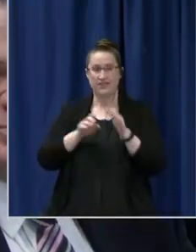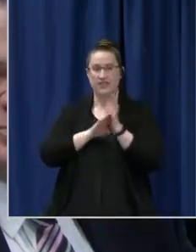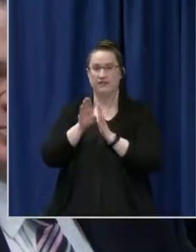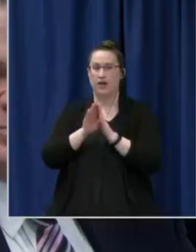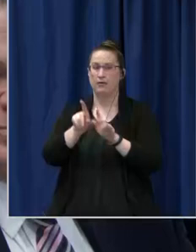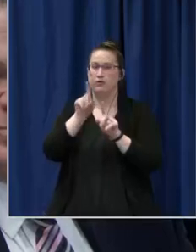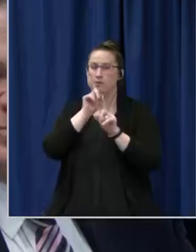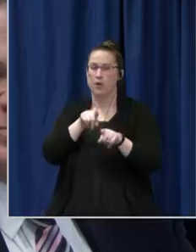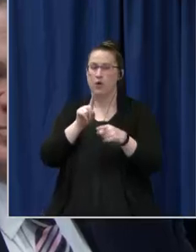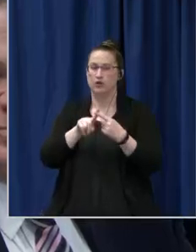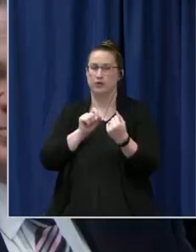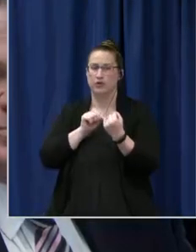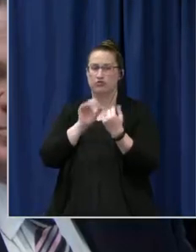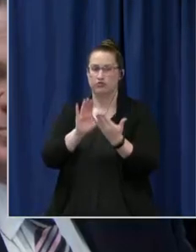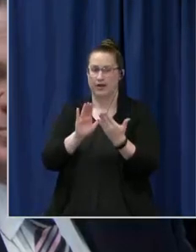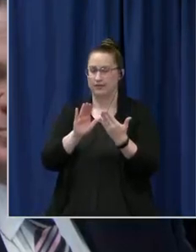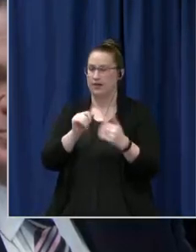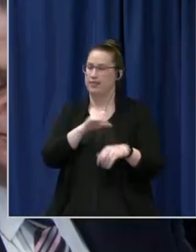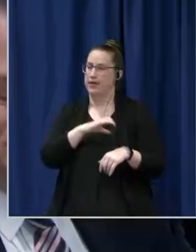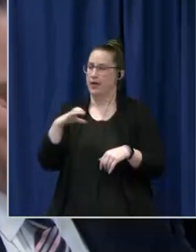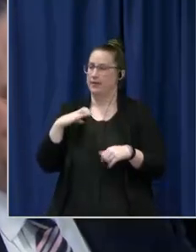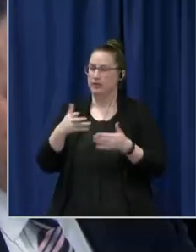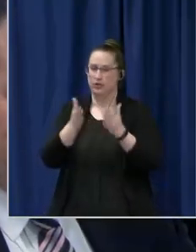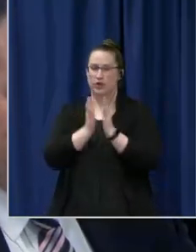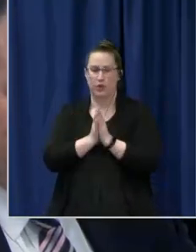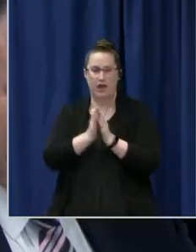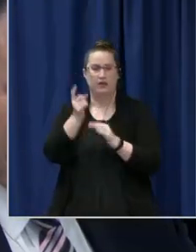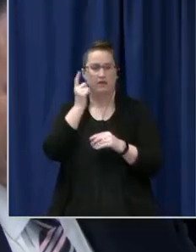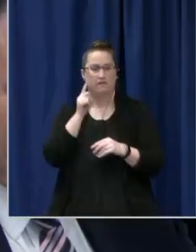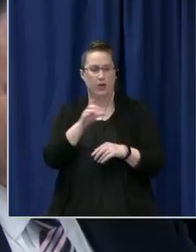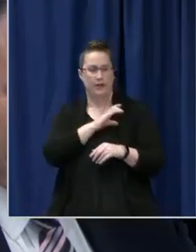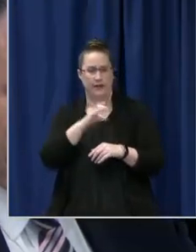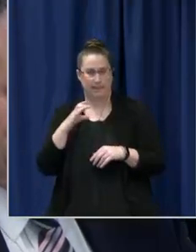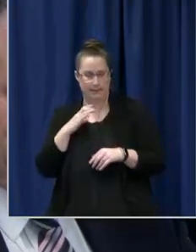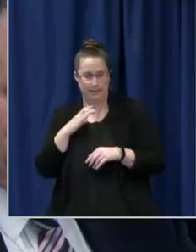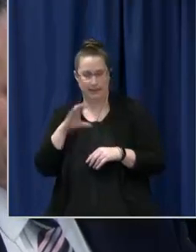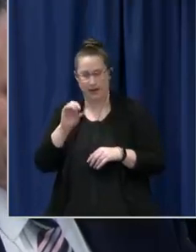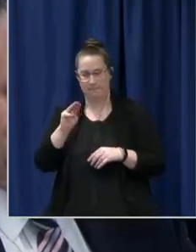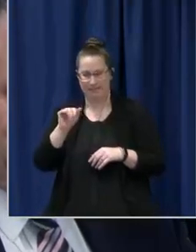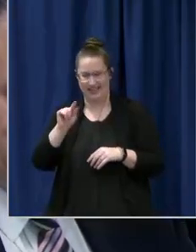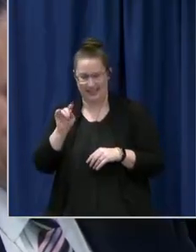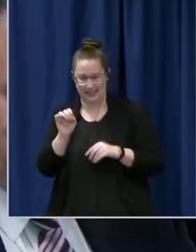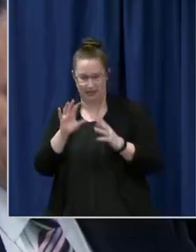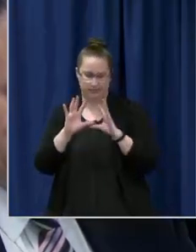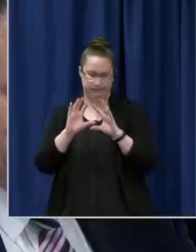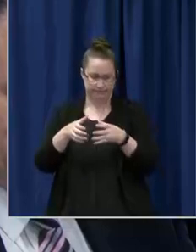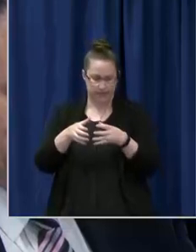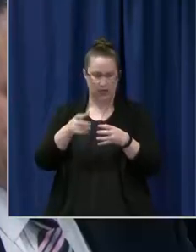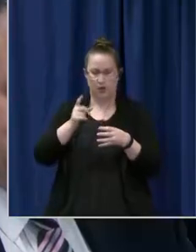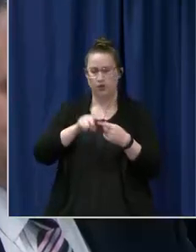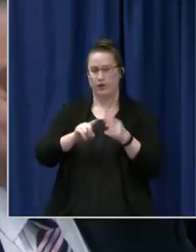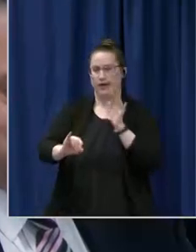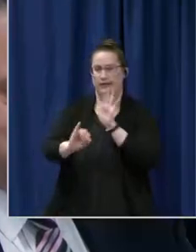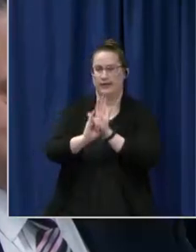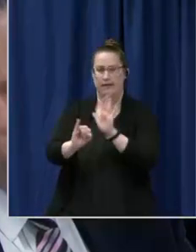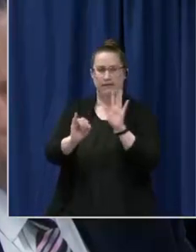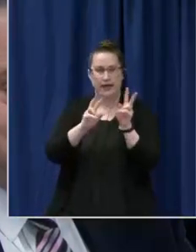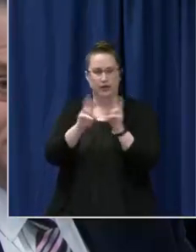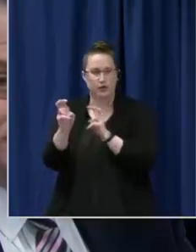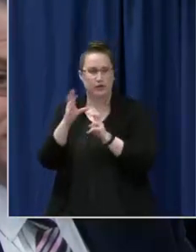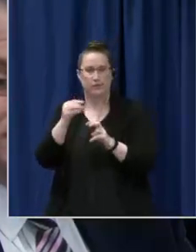to address the Commission's request for the committee to, quote, identify issues and